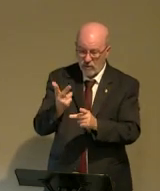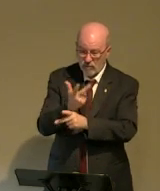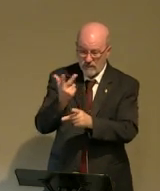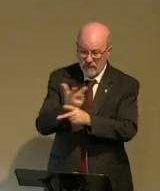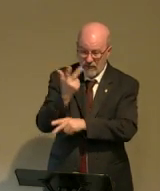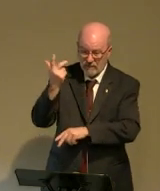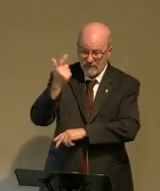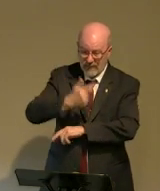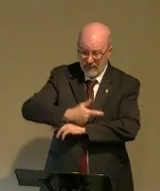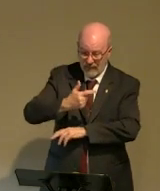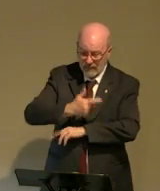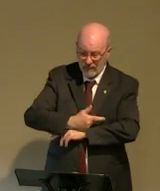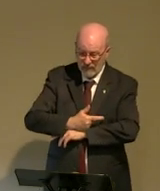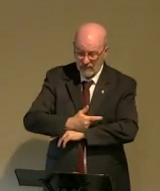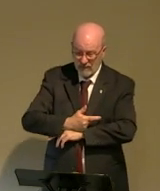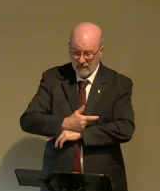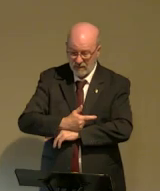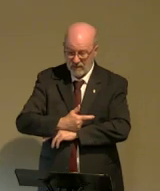three times a day.